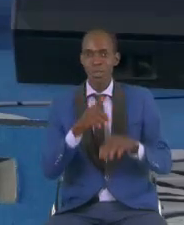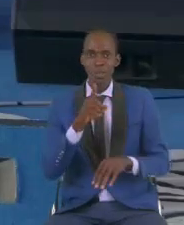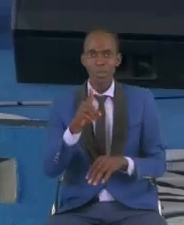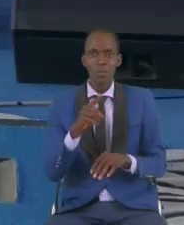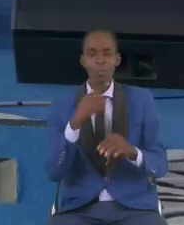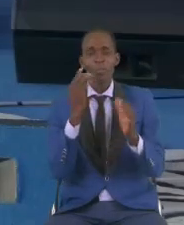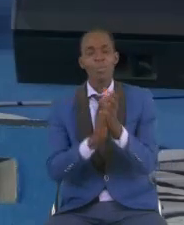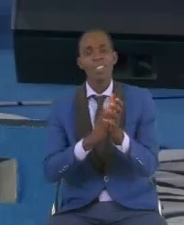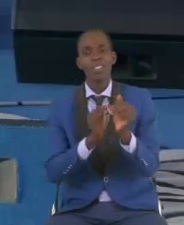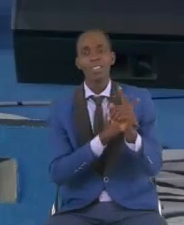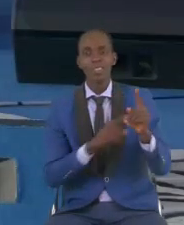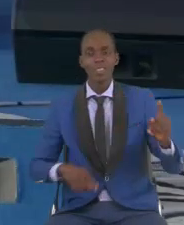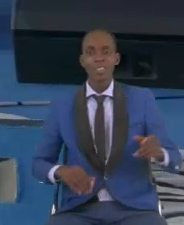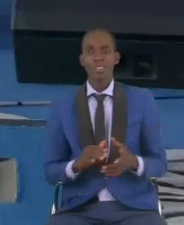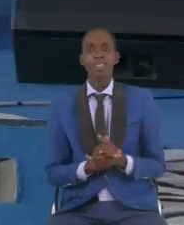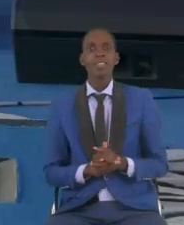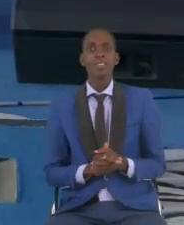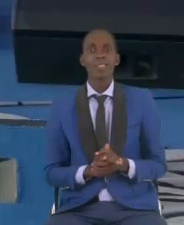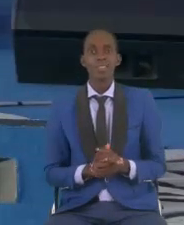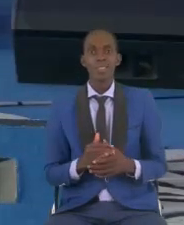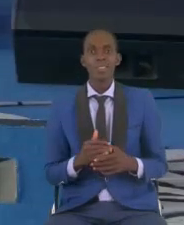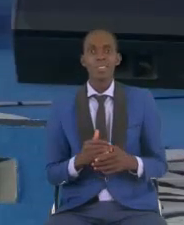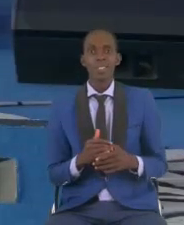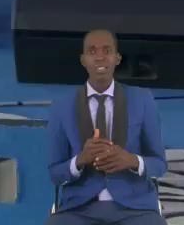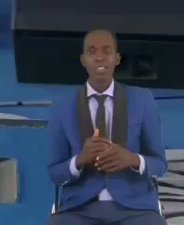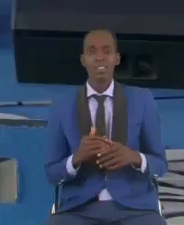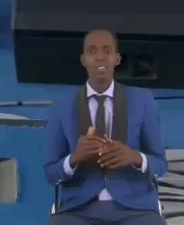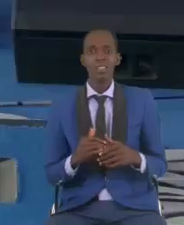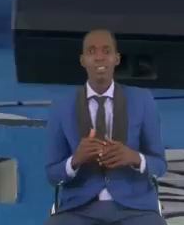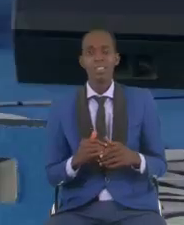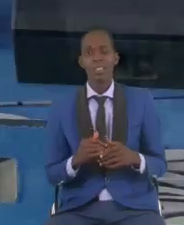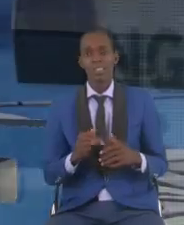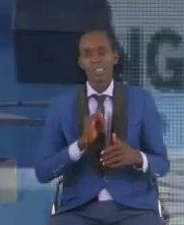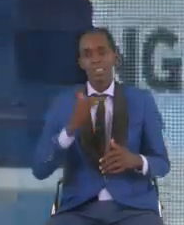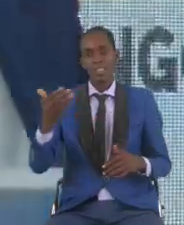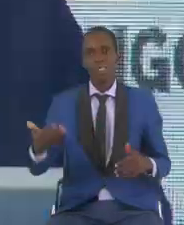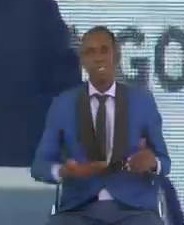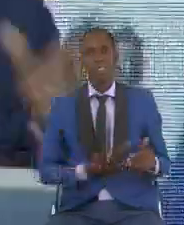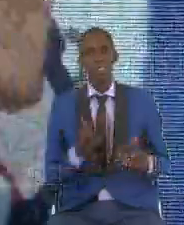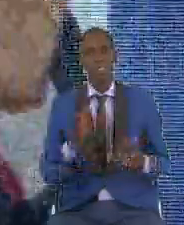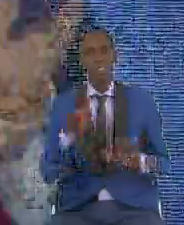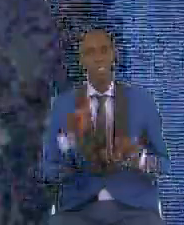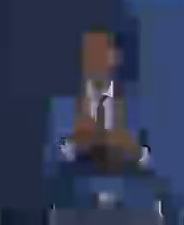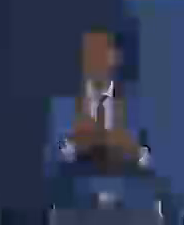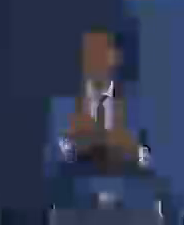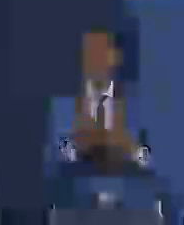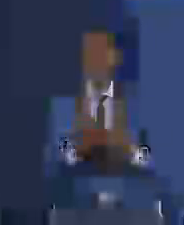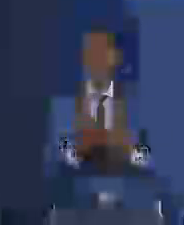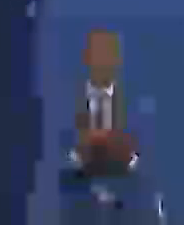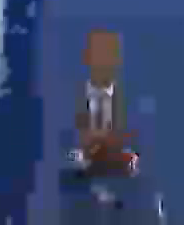Praise the Lord. I welcome everyone this morning to this